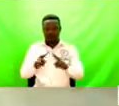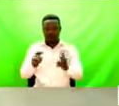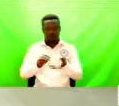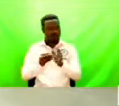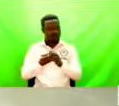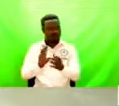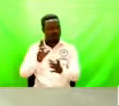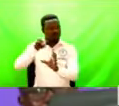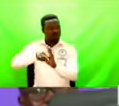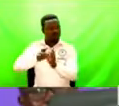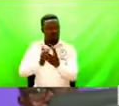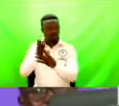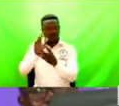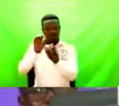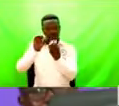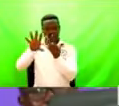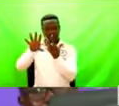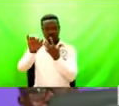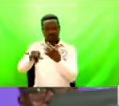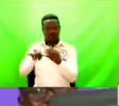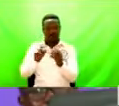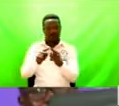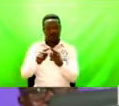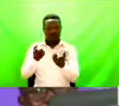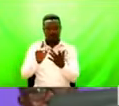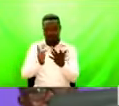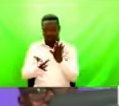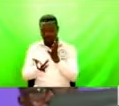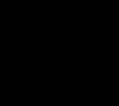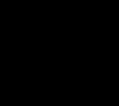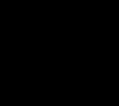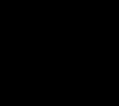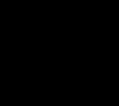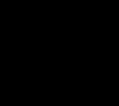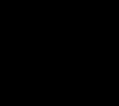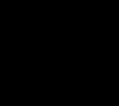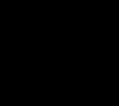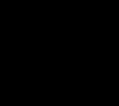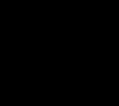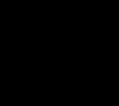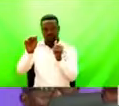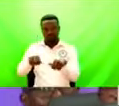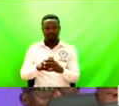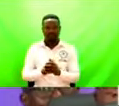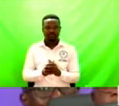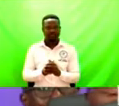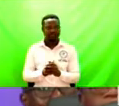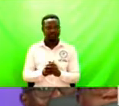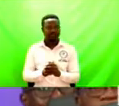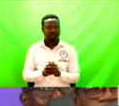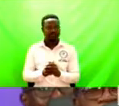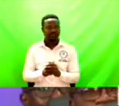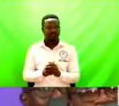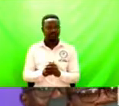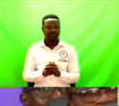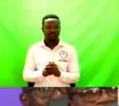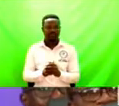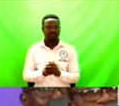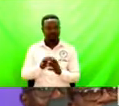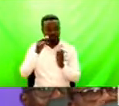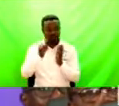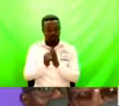in person. But by the reason of technology, they can also join this service. And so they are joining us via Zoom. I'm sure that with time,